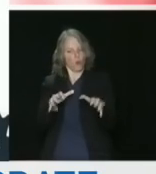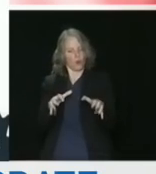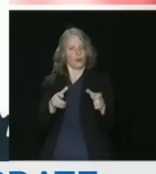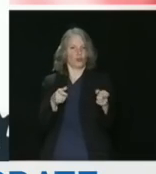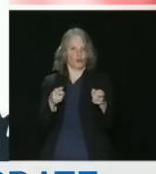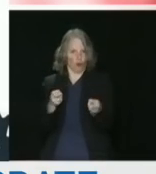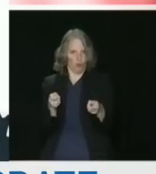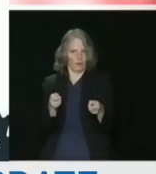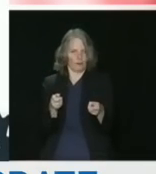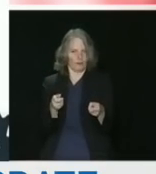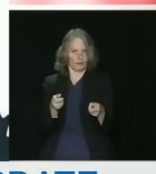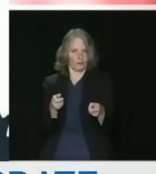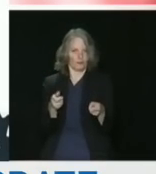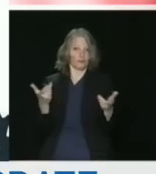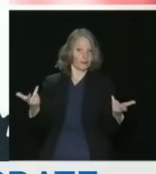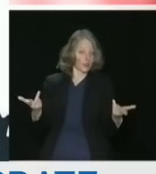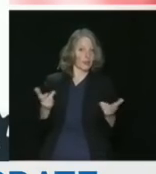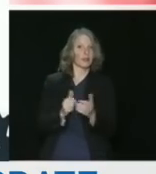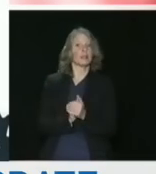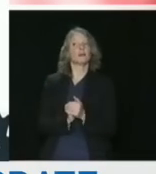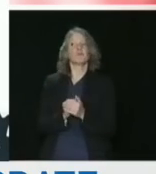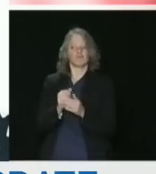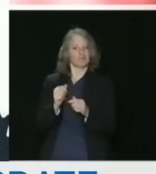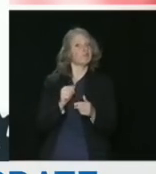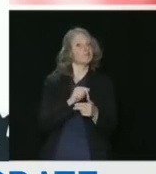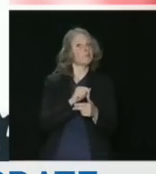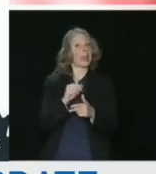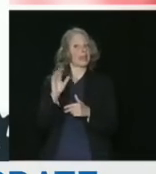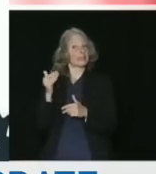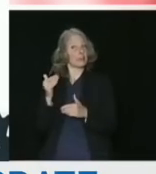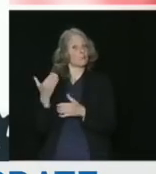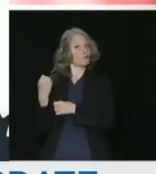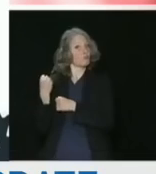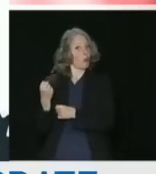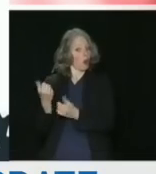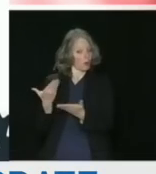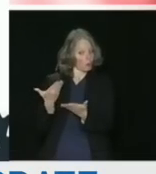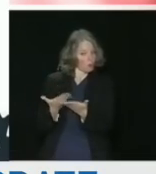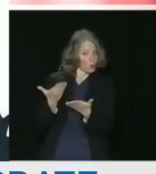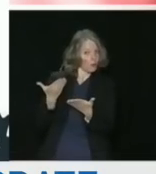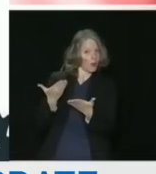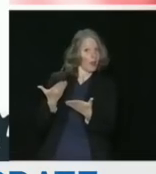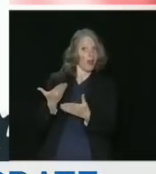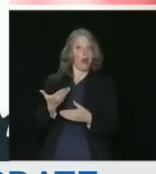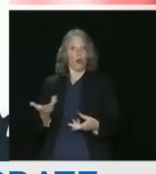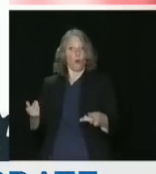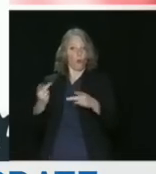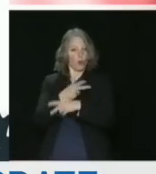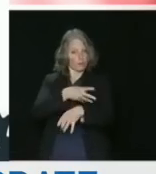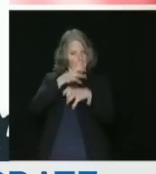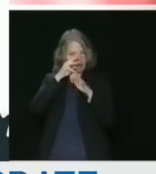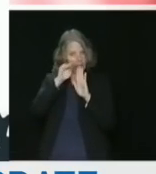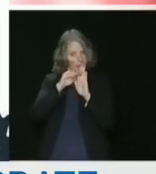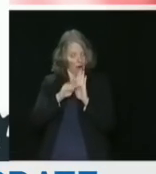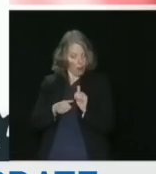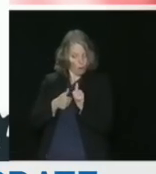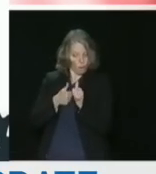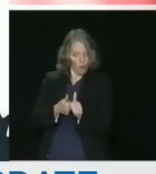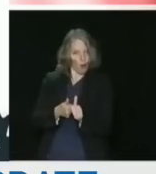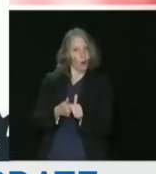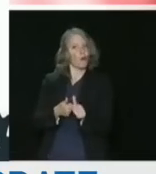control. So we have reassurance that strengthened measures can slow growth where more contagious variants are